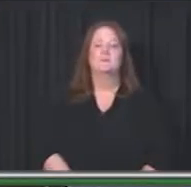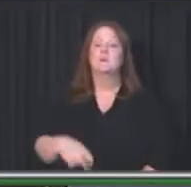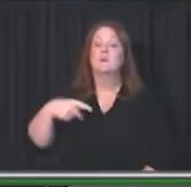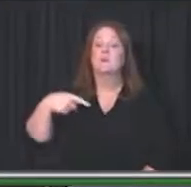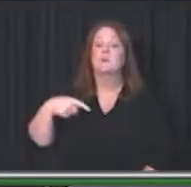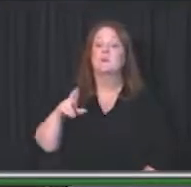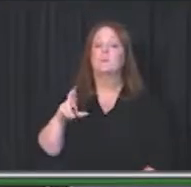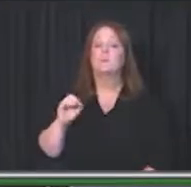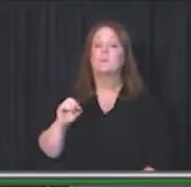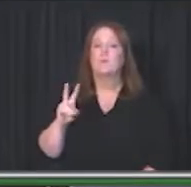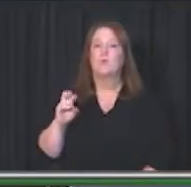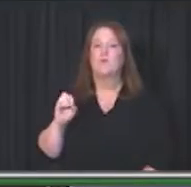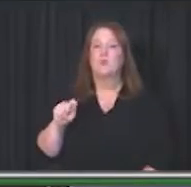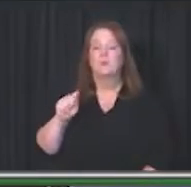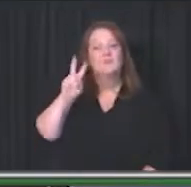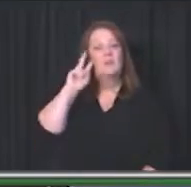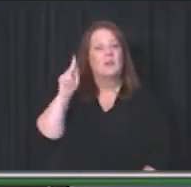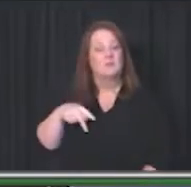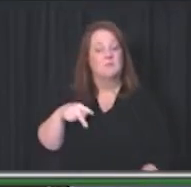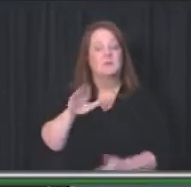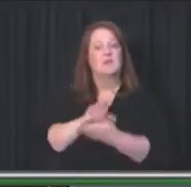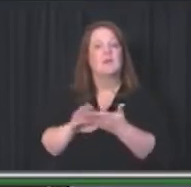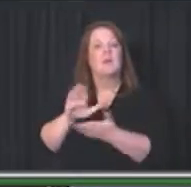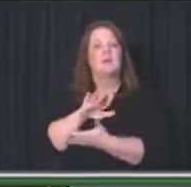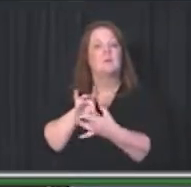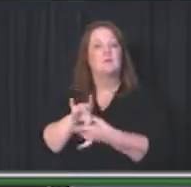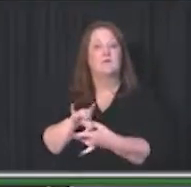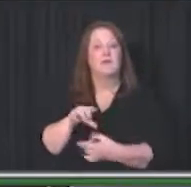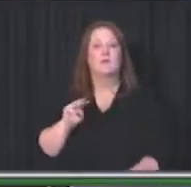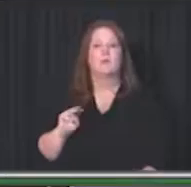Provost and Vice President for Academic Affairs, Mike Lee.